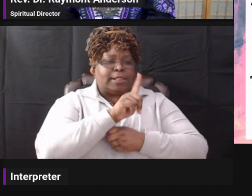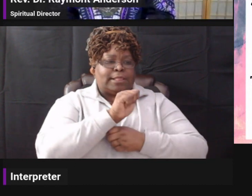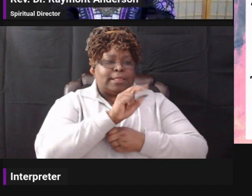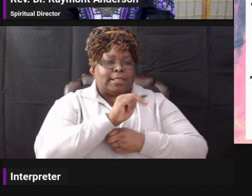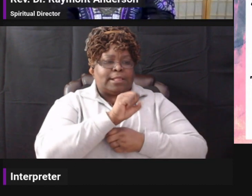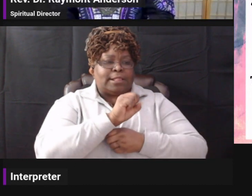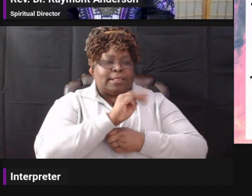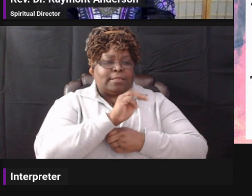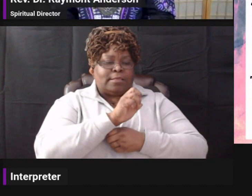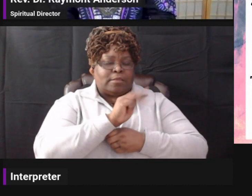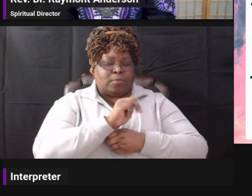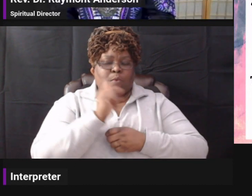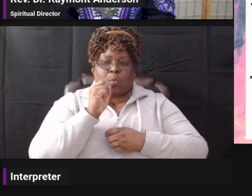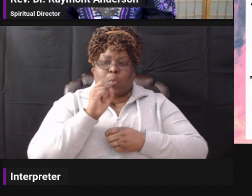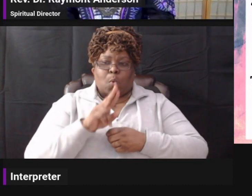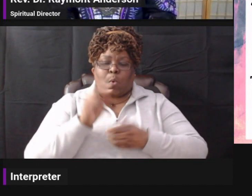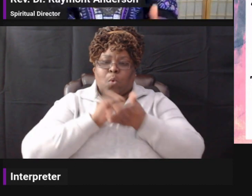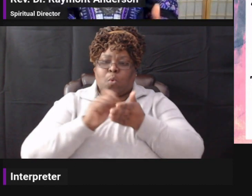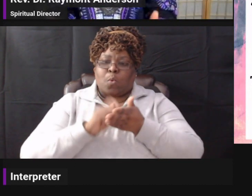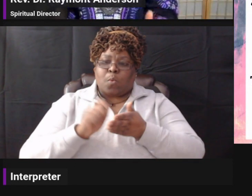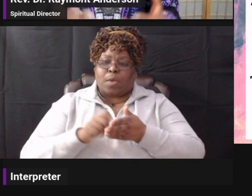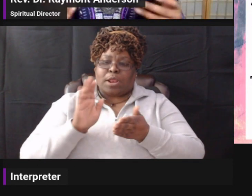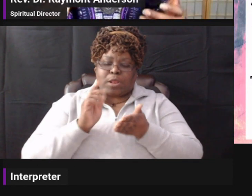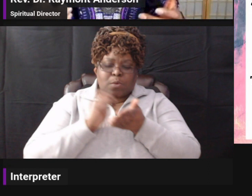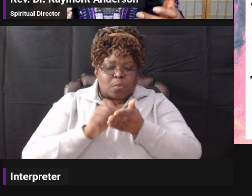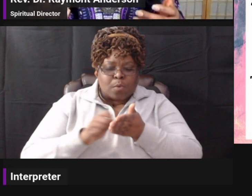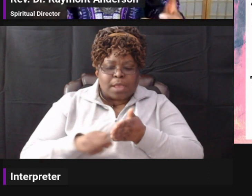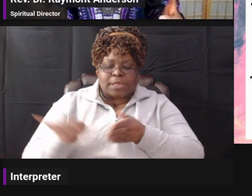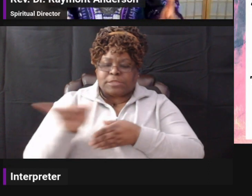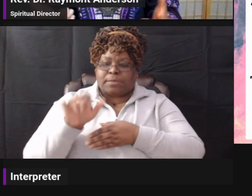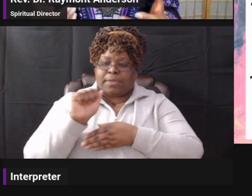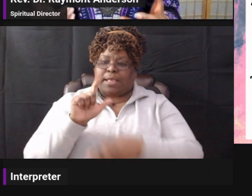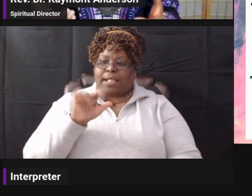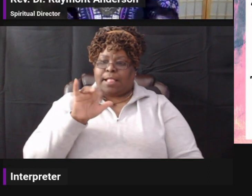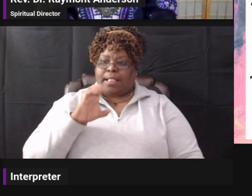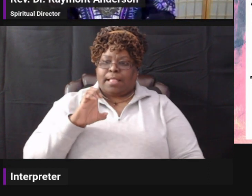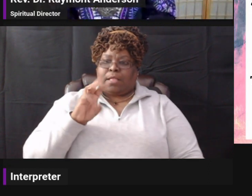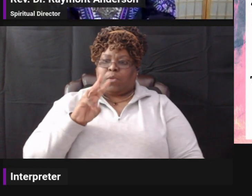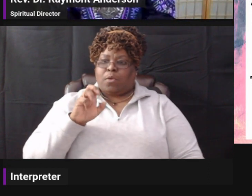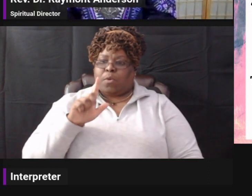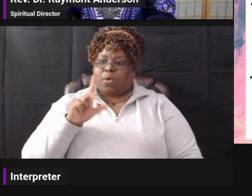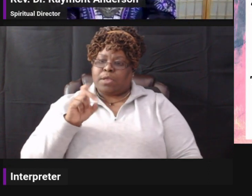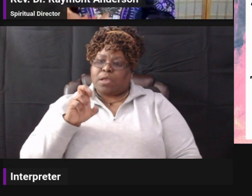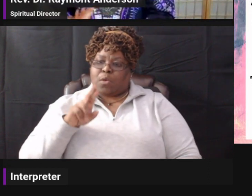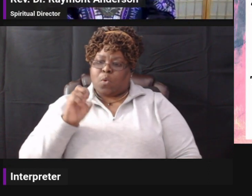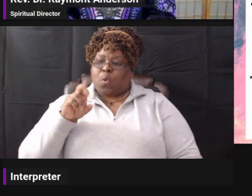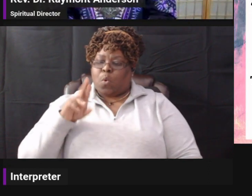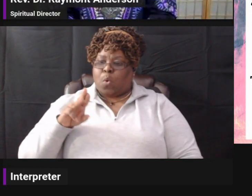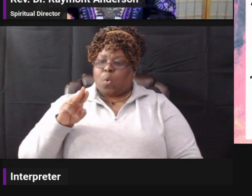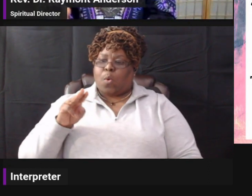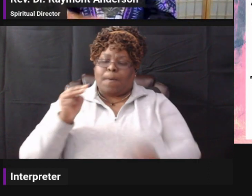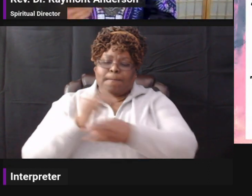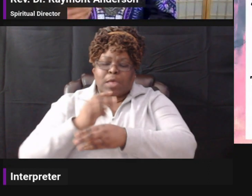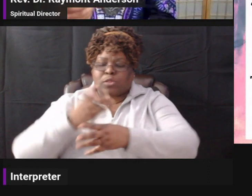is called to write a magnificent text such as Alice Walker. Not all of us are